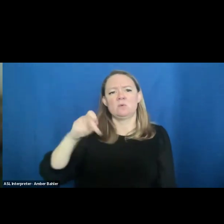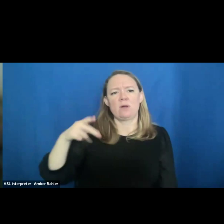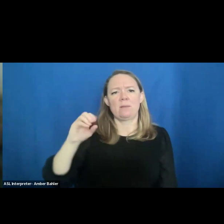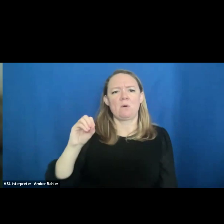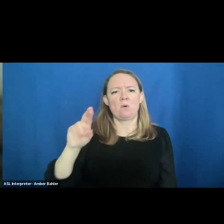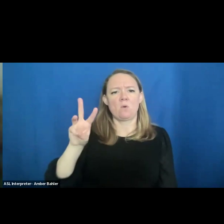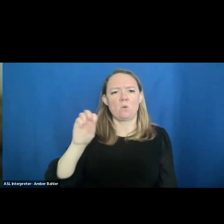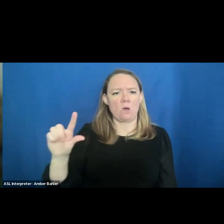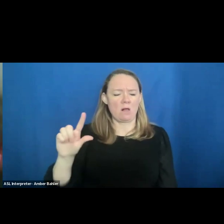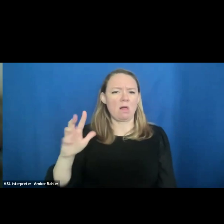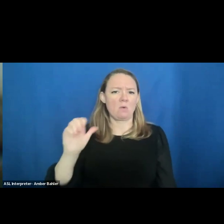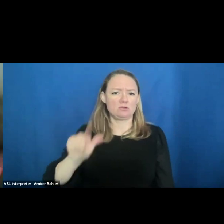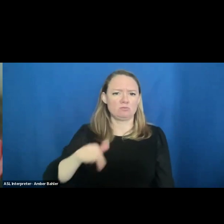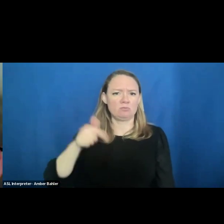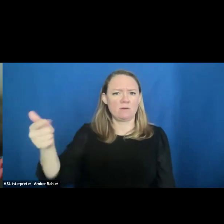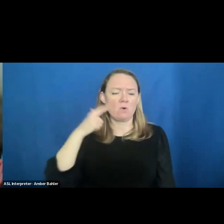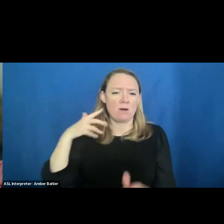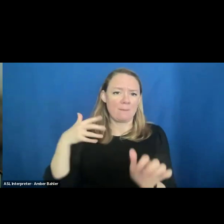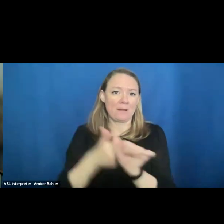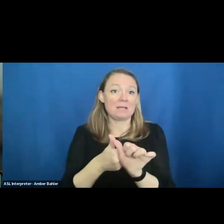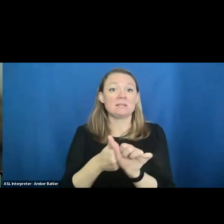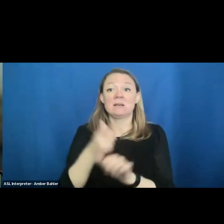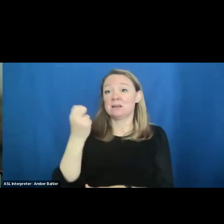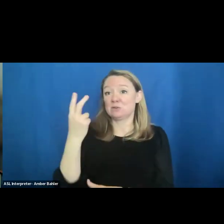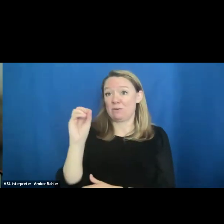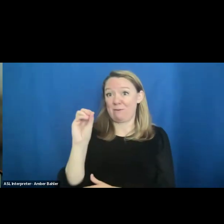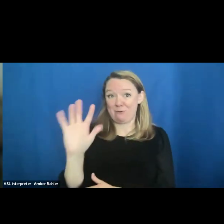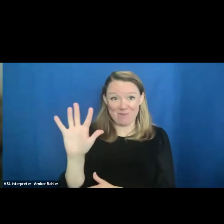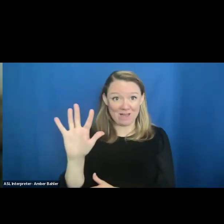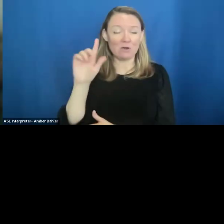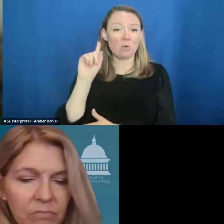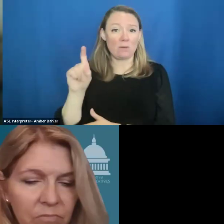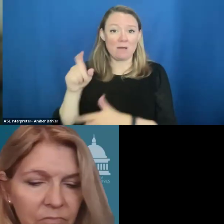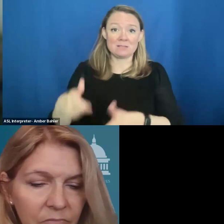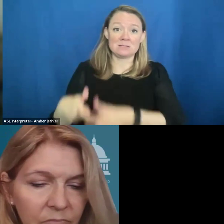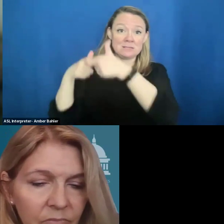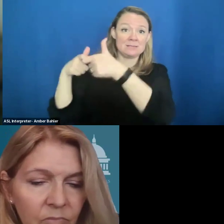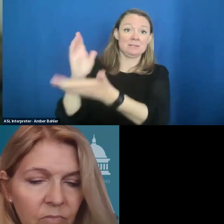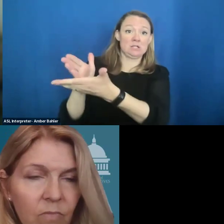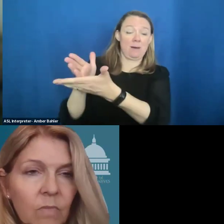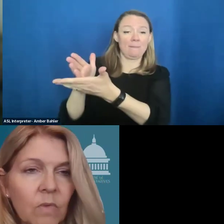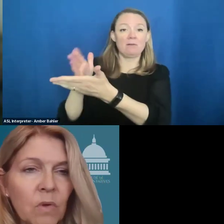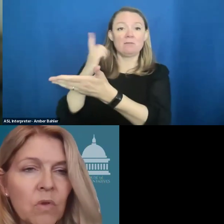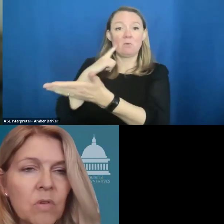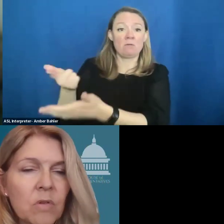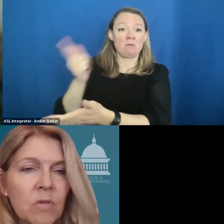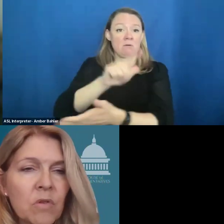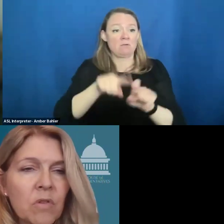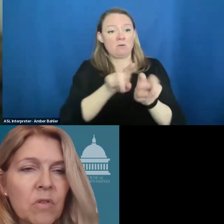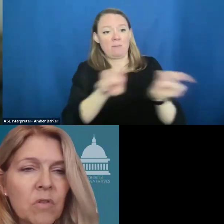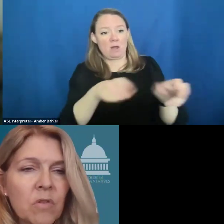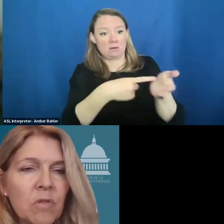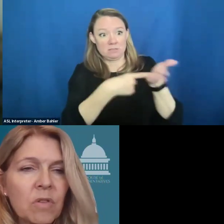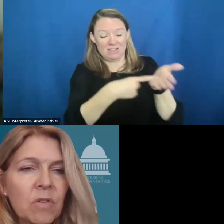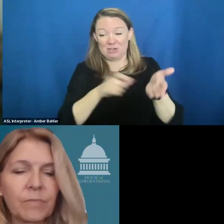to stop the updates part of the agenda right at 12:05 to start our panel discussion. But if we don't get finished, I'll circle back to that after